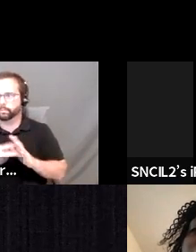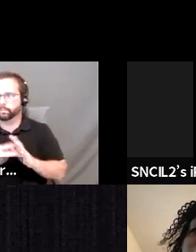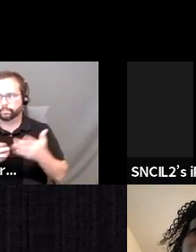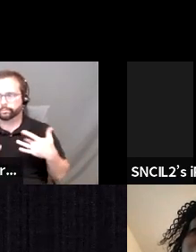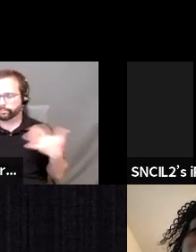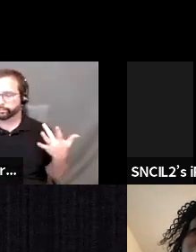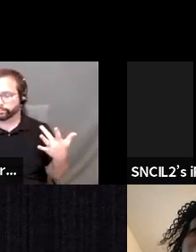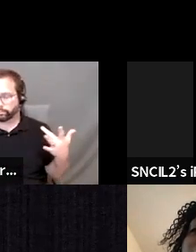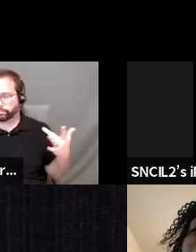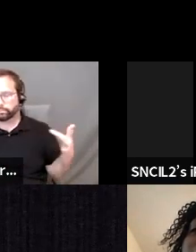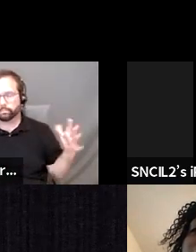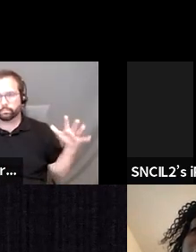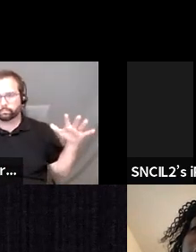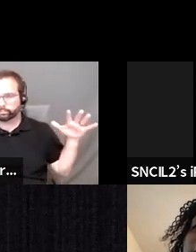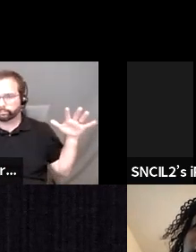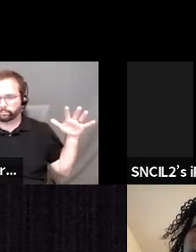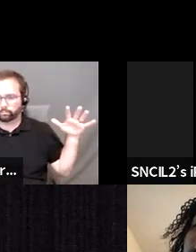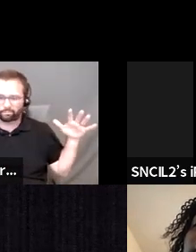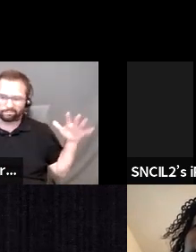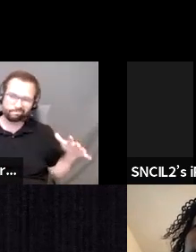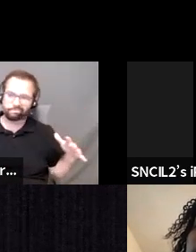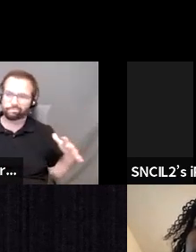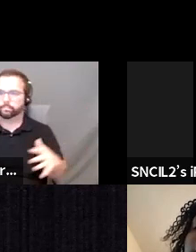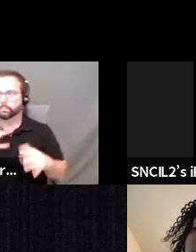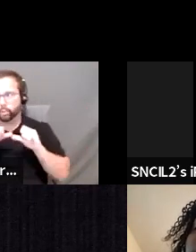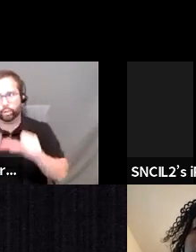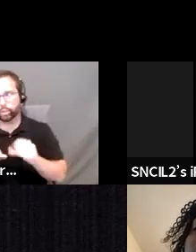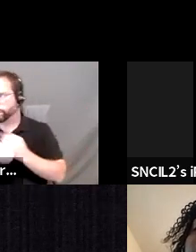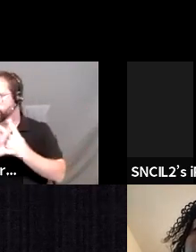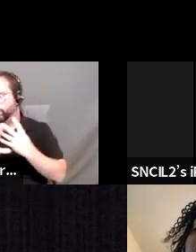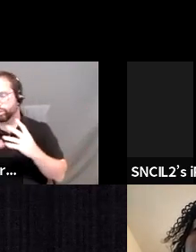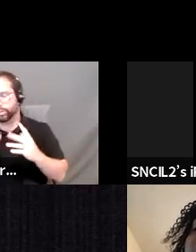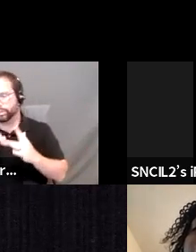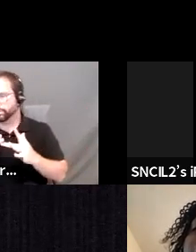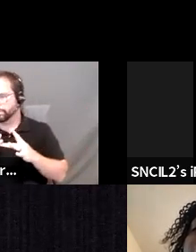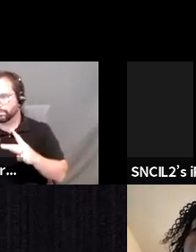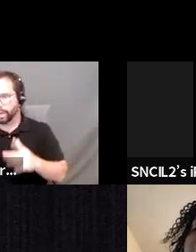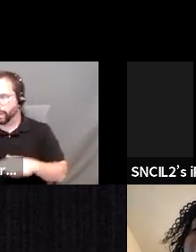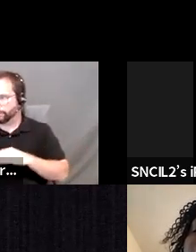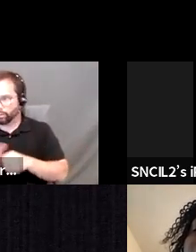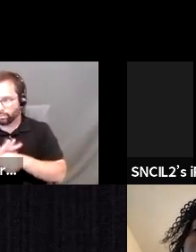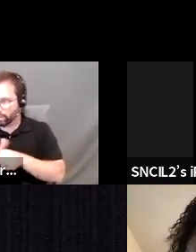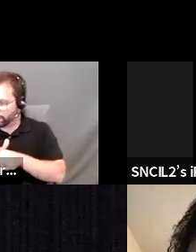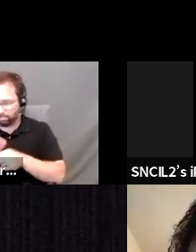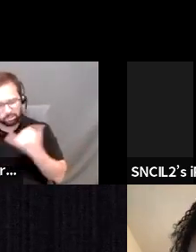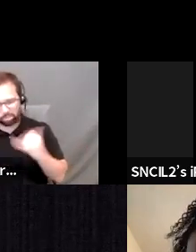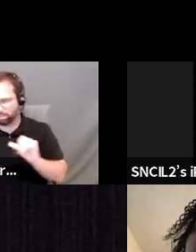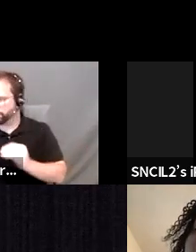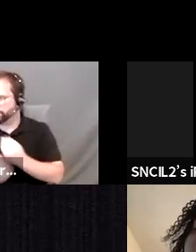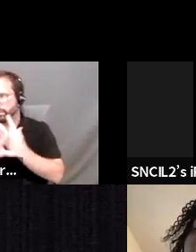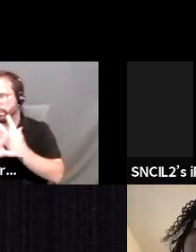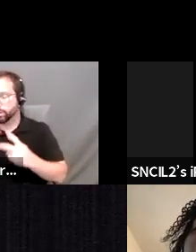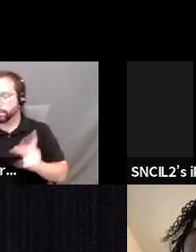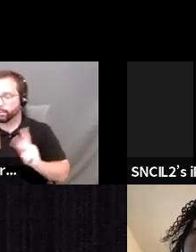even after this pandemic, we will continue to hold virtually because, to get people in Billings, Montana, and